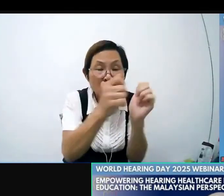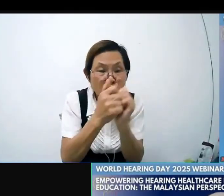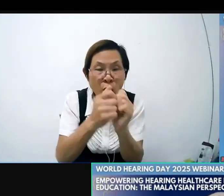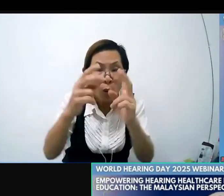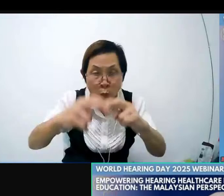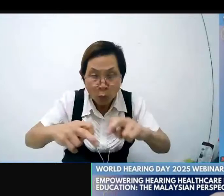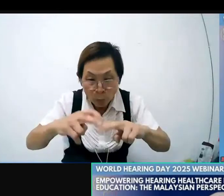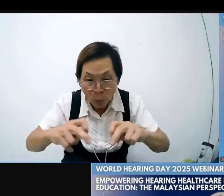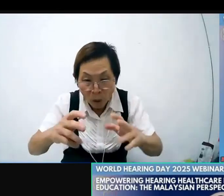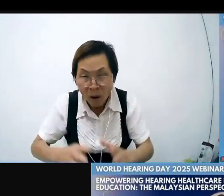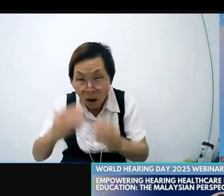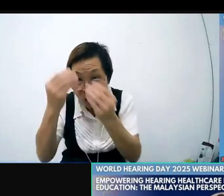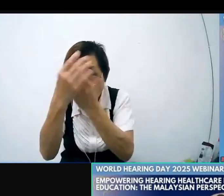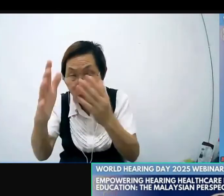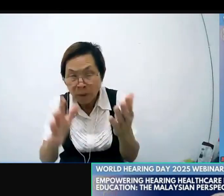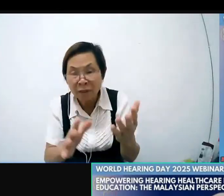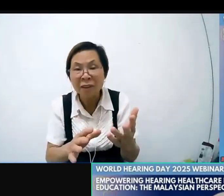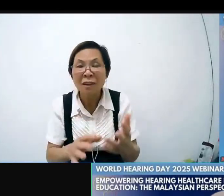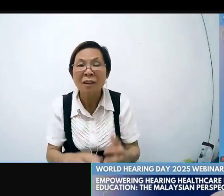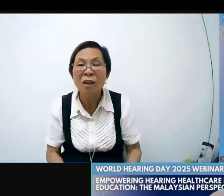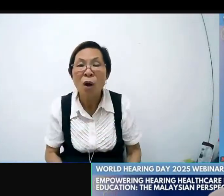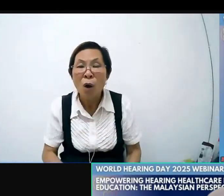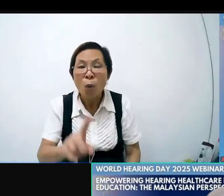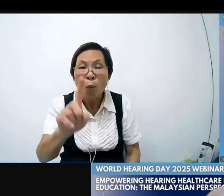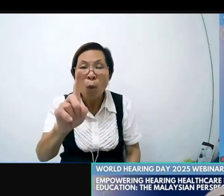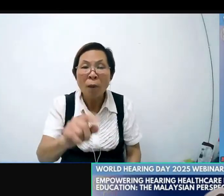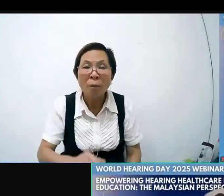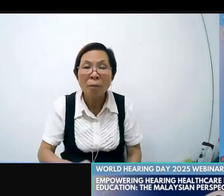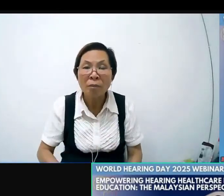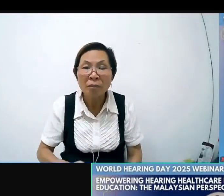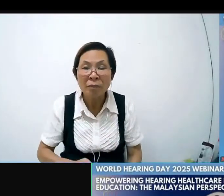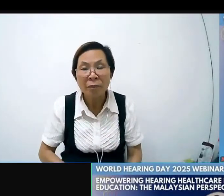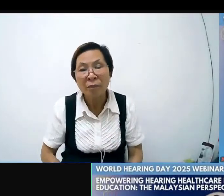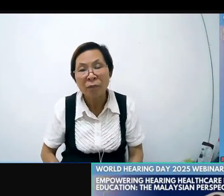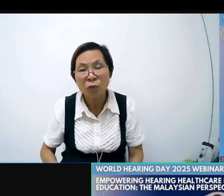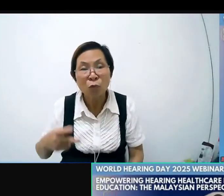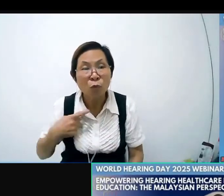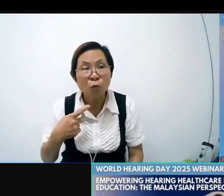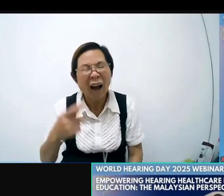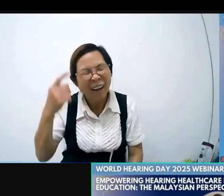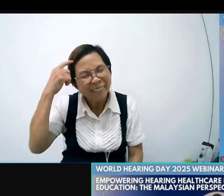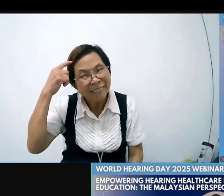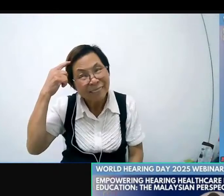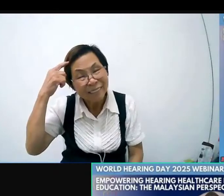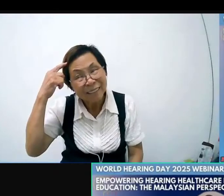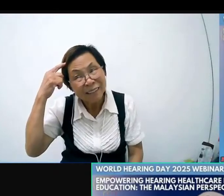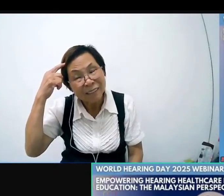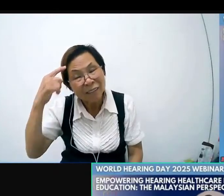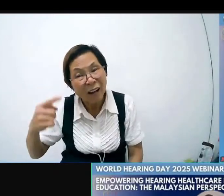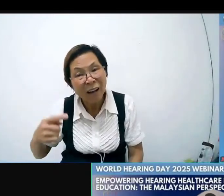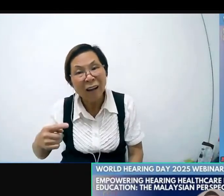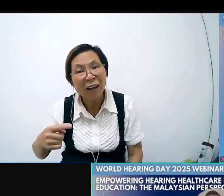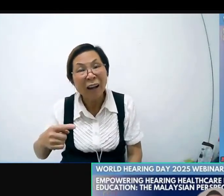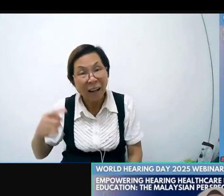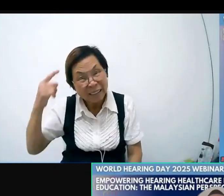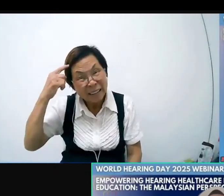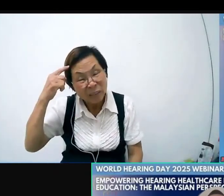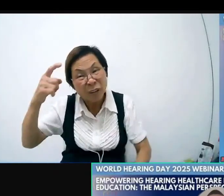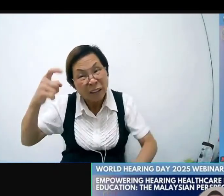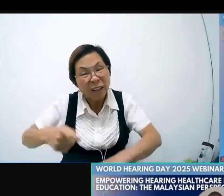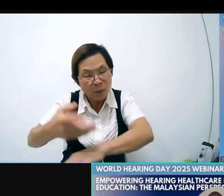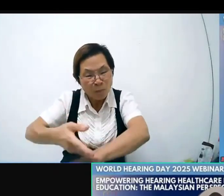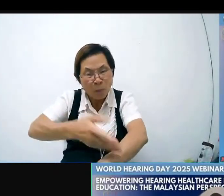research-based information. So one of the things that I think we need like improvement in terms